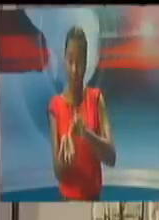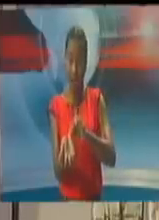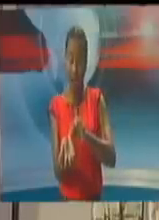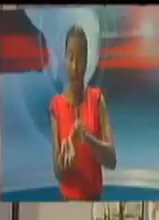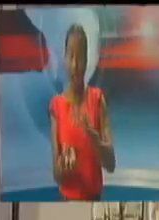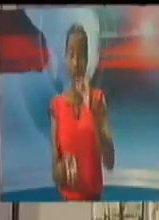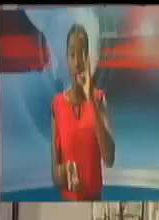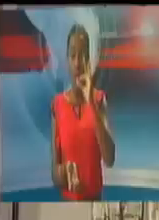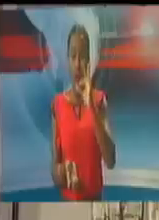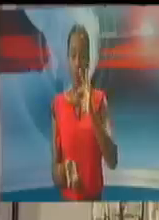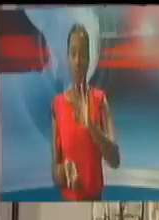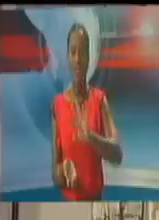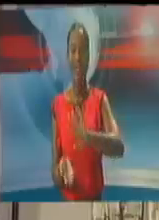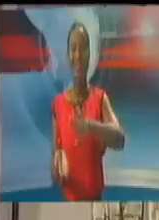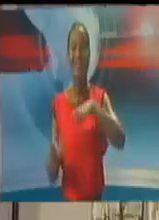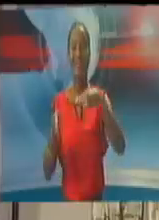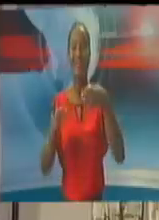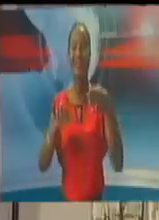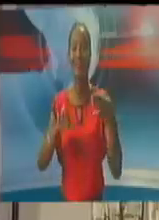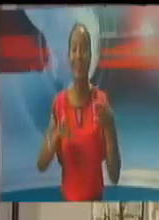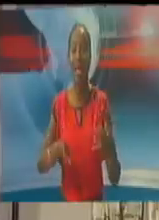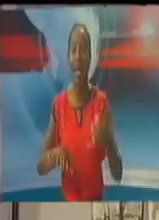yesterday at age 13.